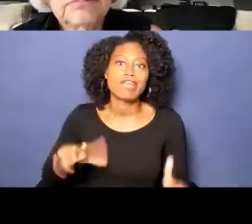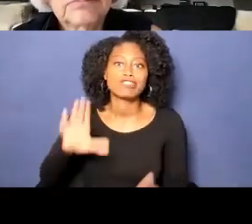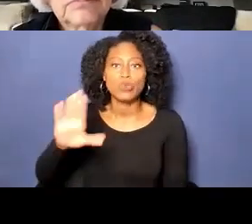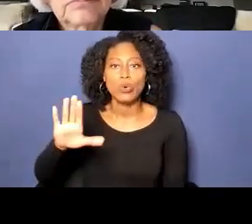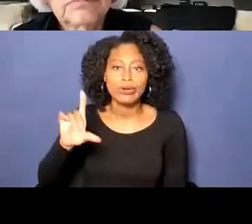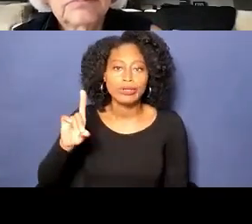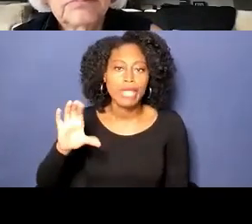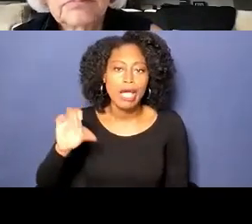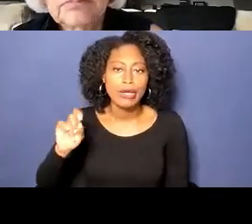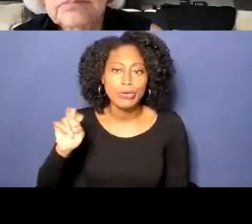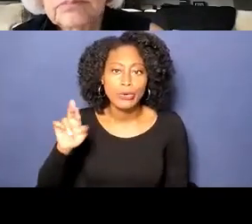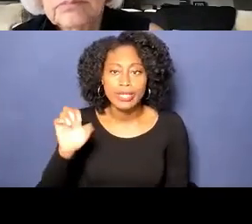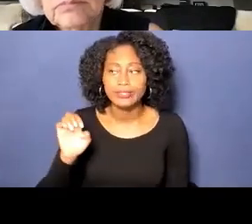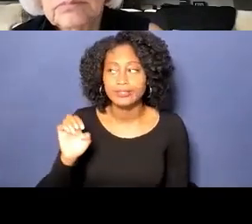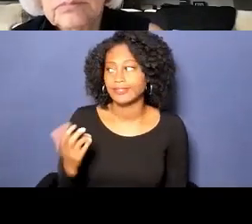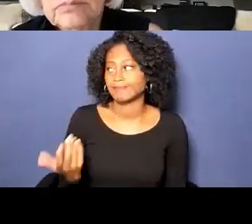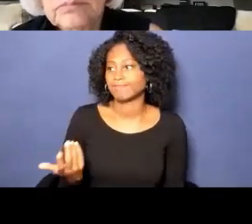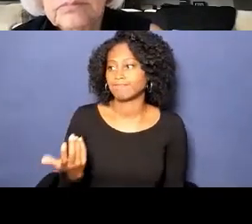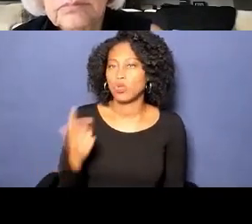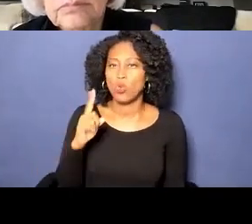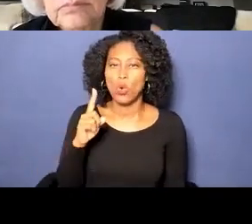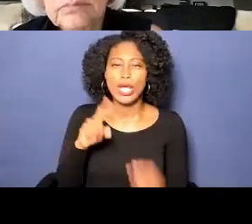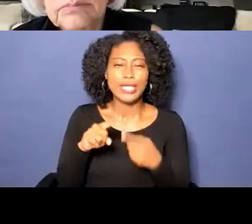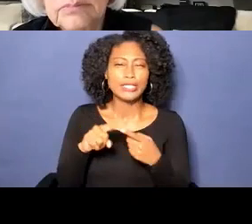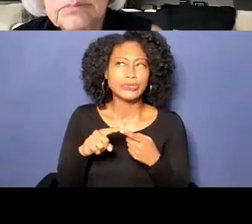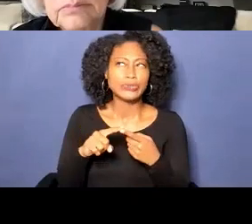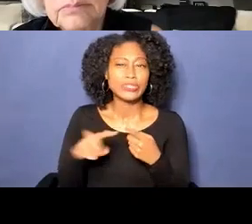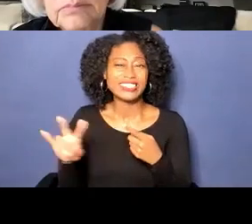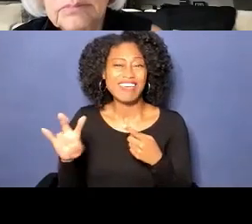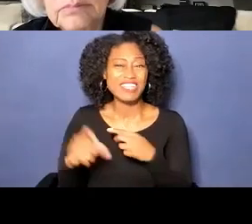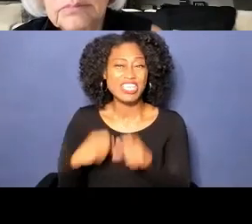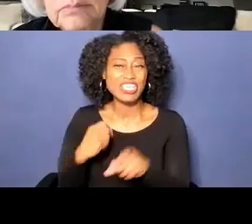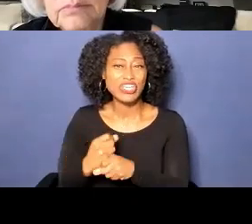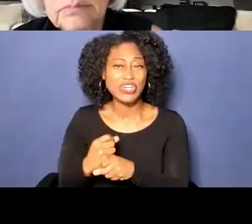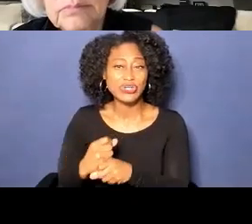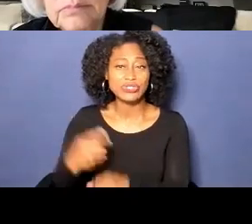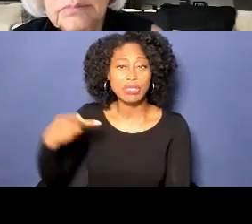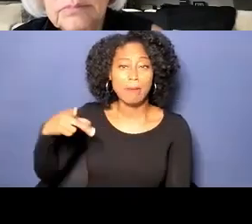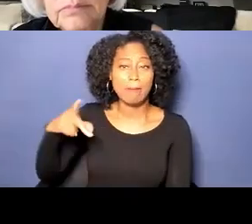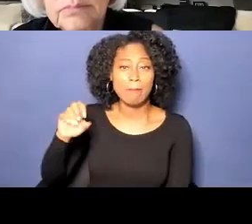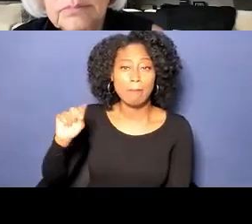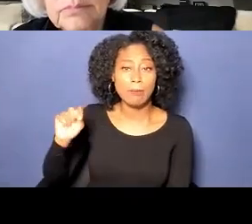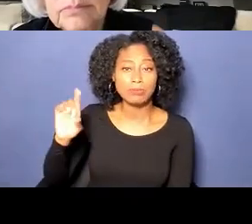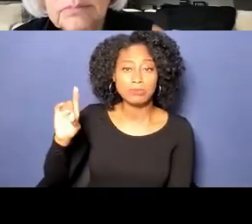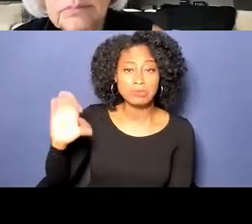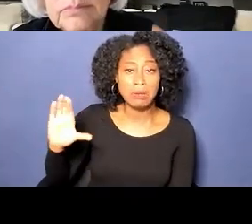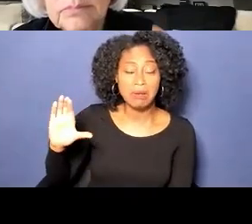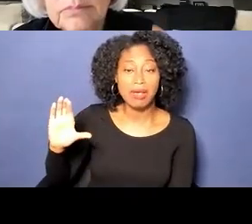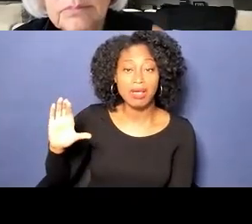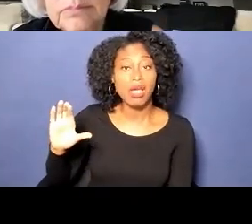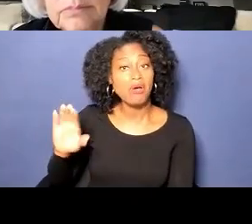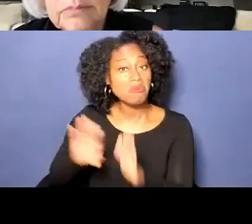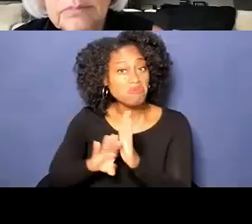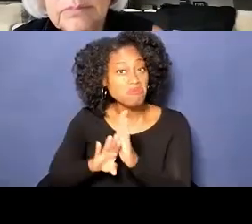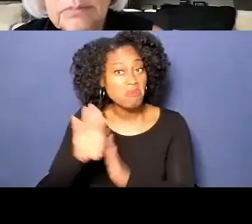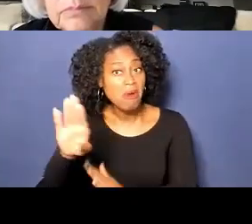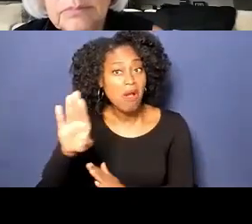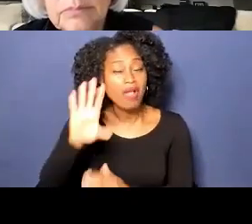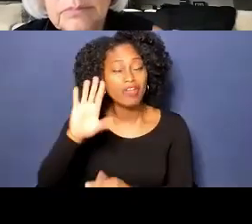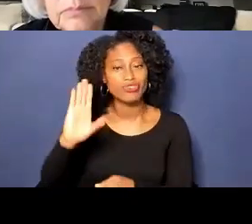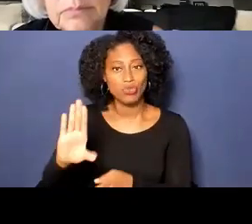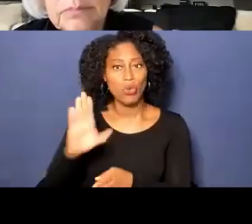say 1 to 7 years, and they're launching the career, launching their